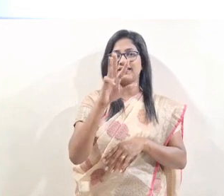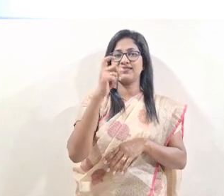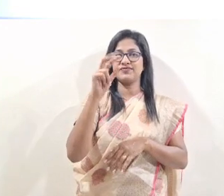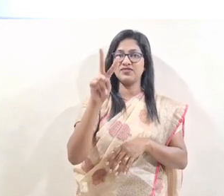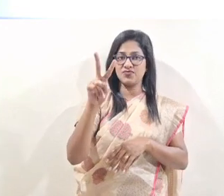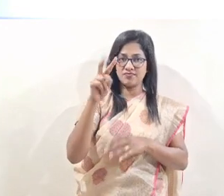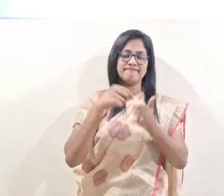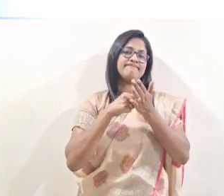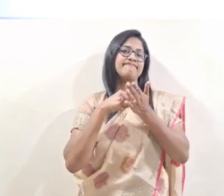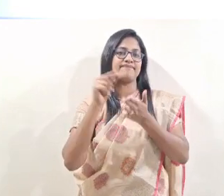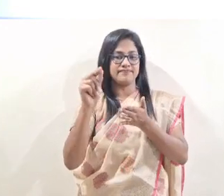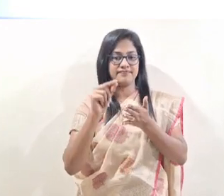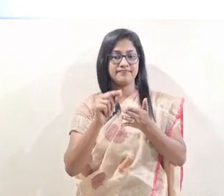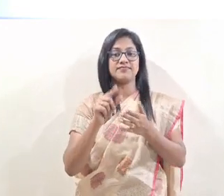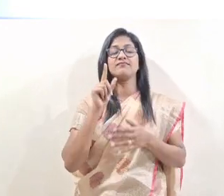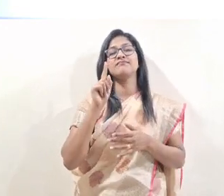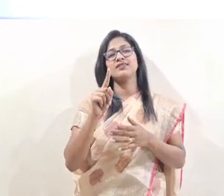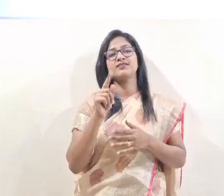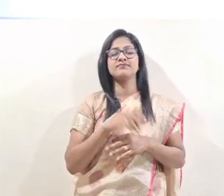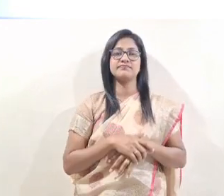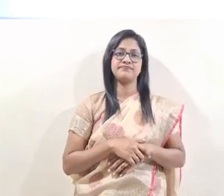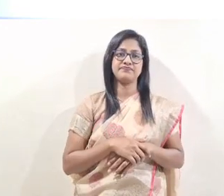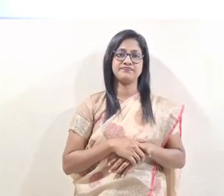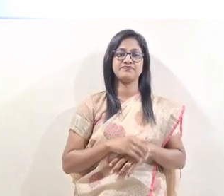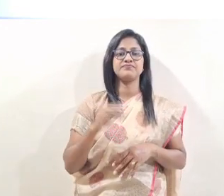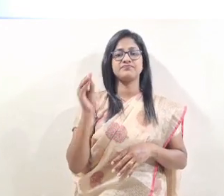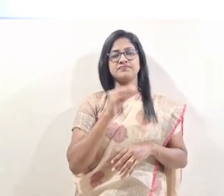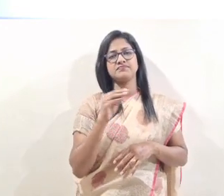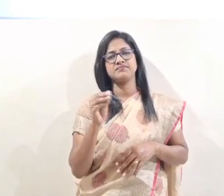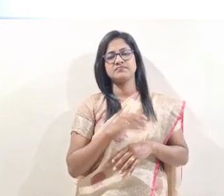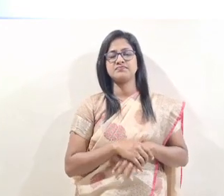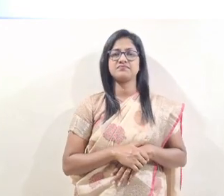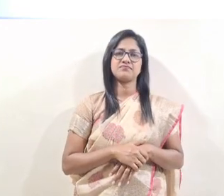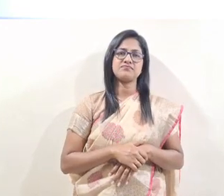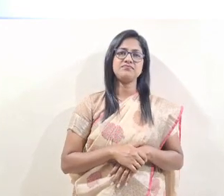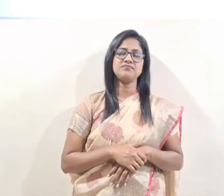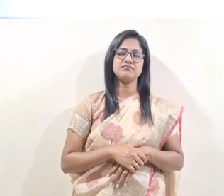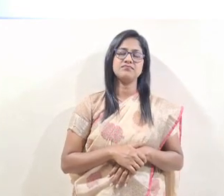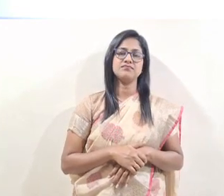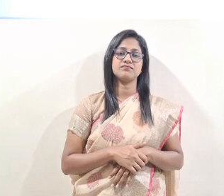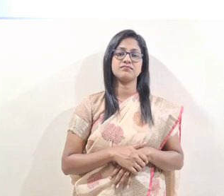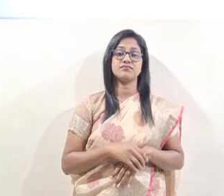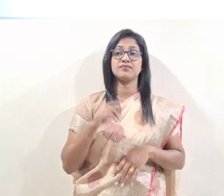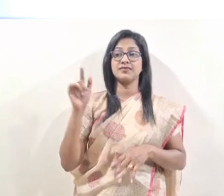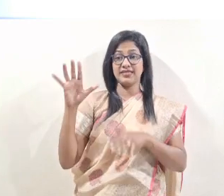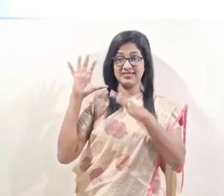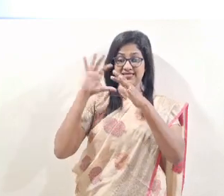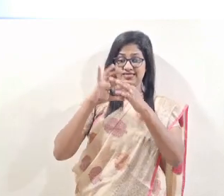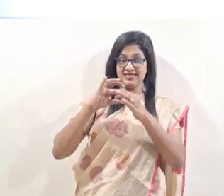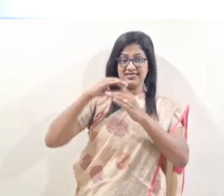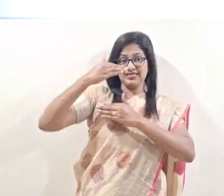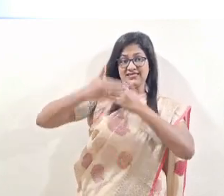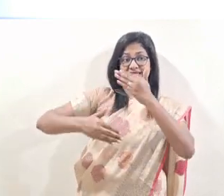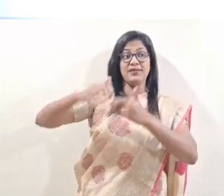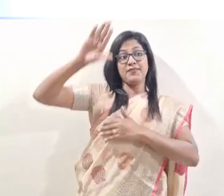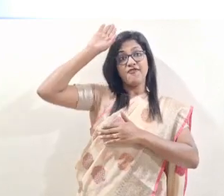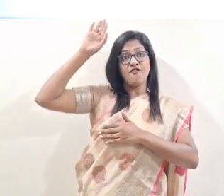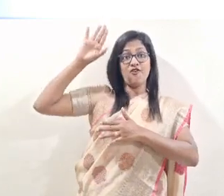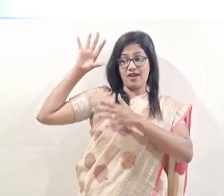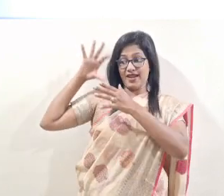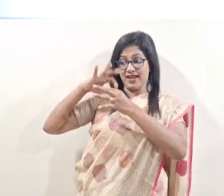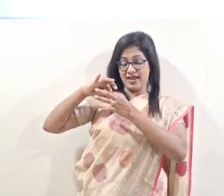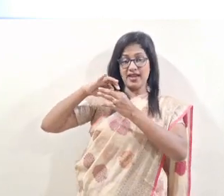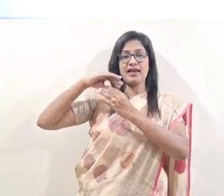sanctioned. By and large, it has followed the alignment which was done at that point of